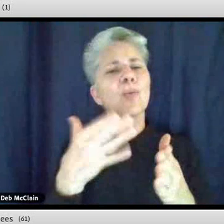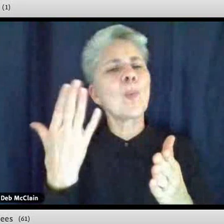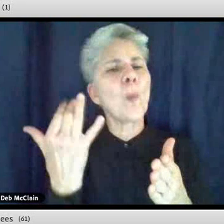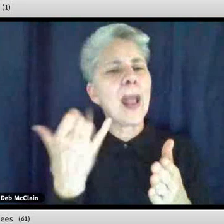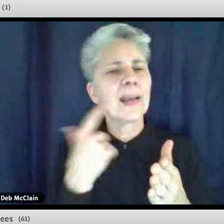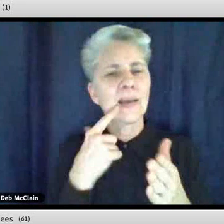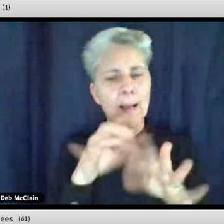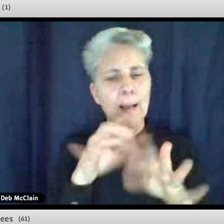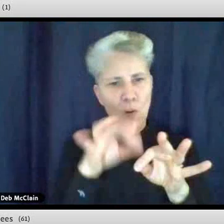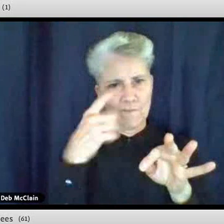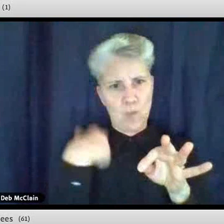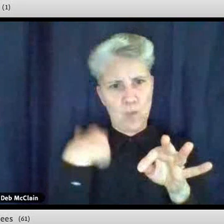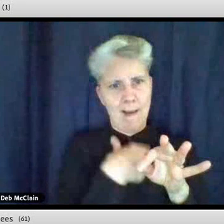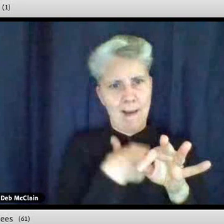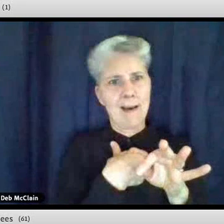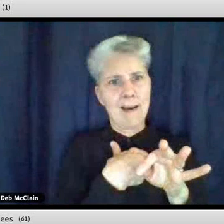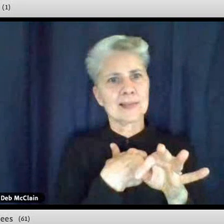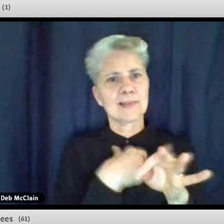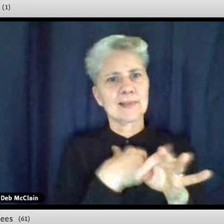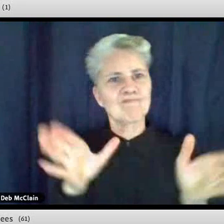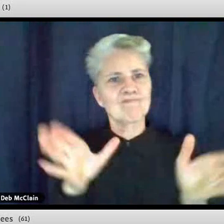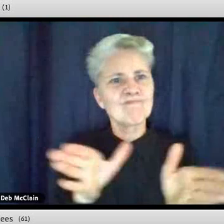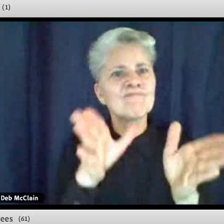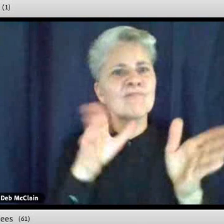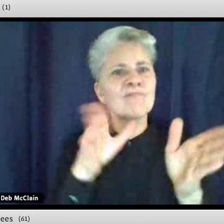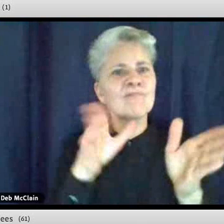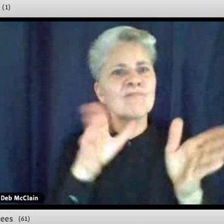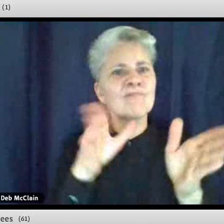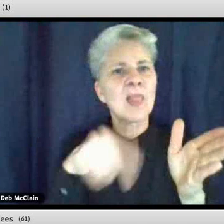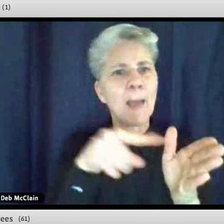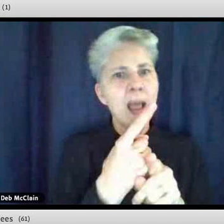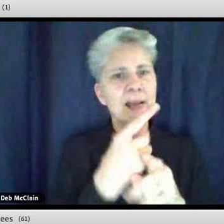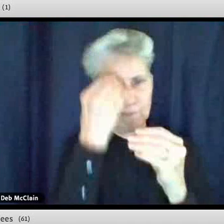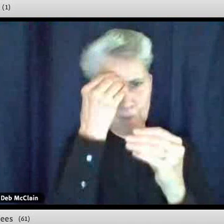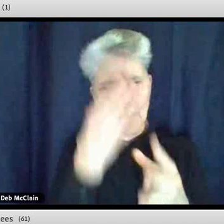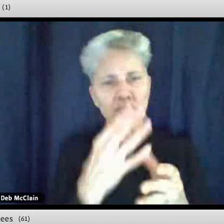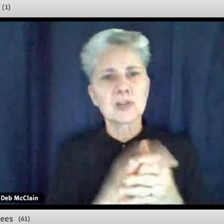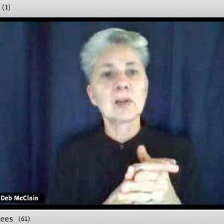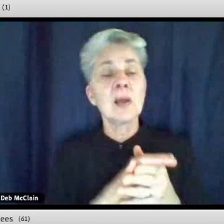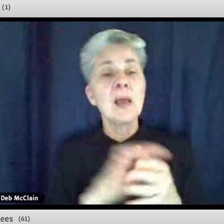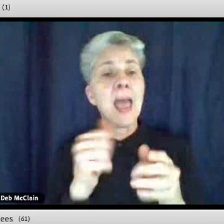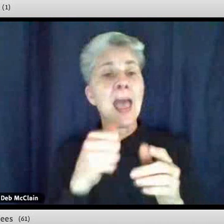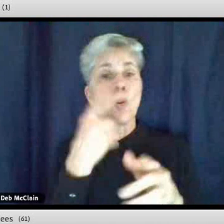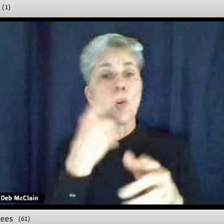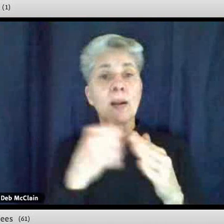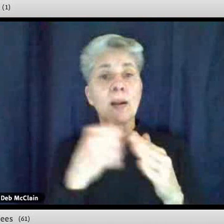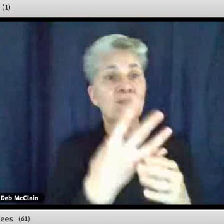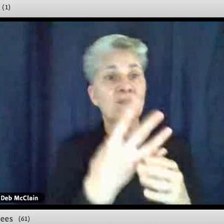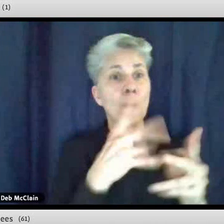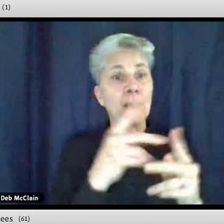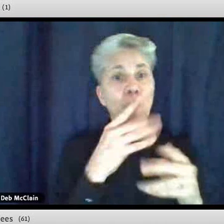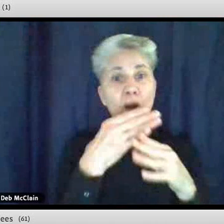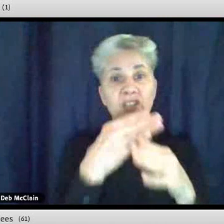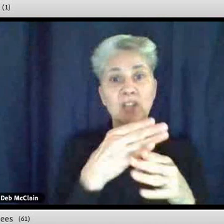at, and they don't have skills to evaluate it. So that's another reason that it's essential for us to help them.